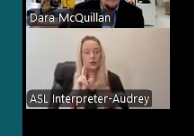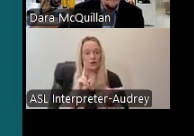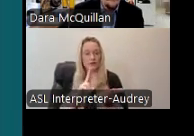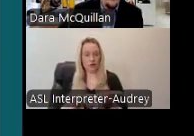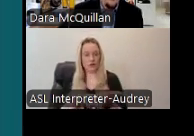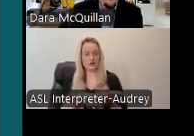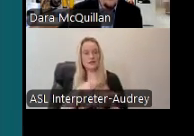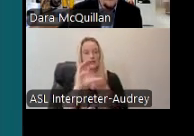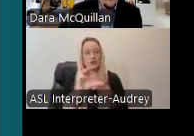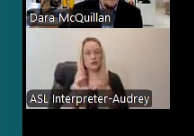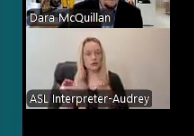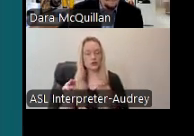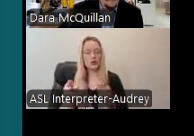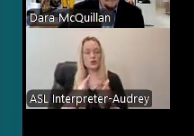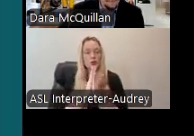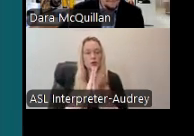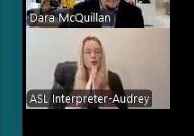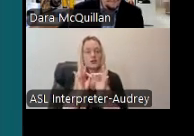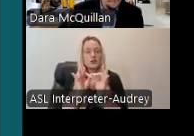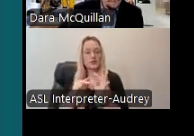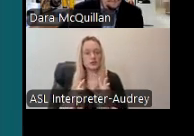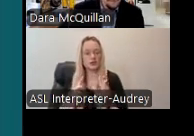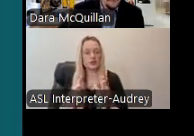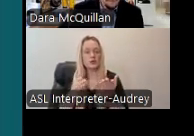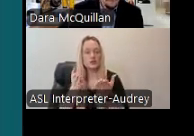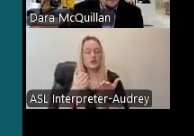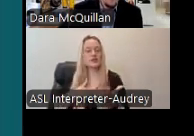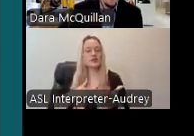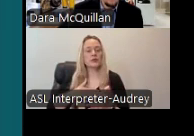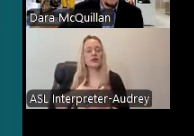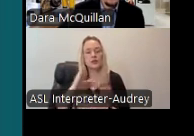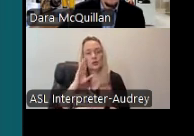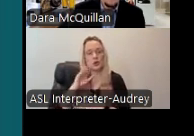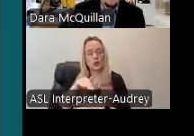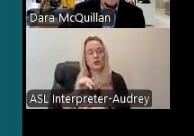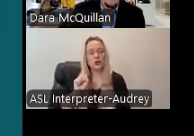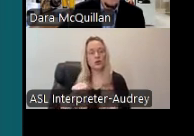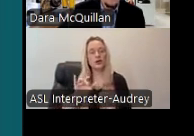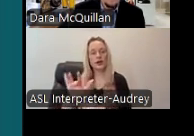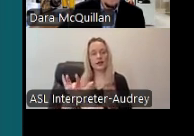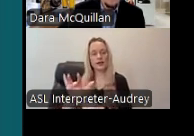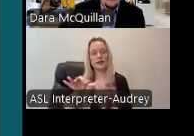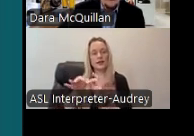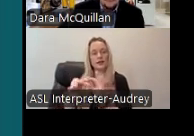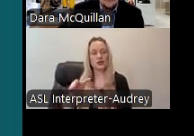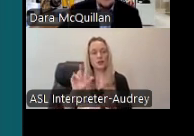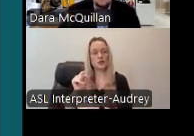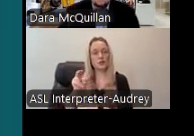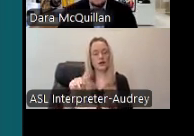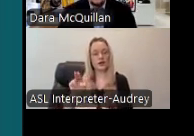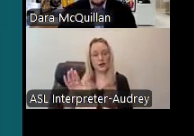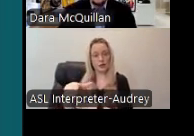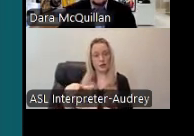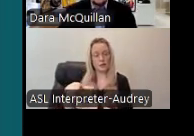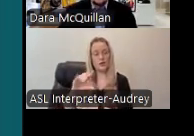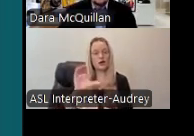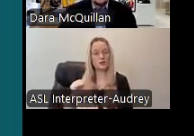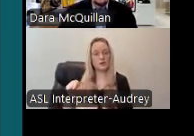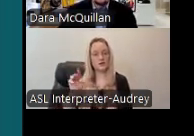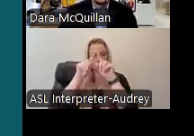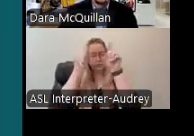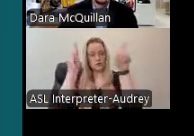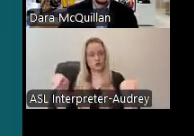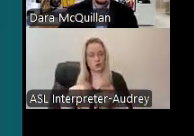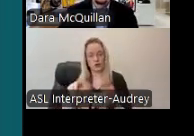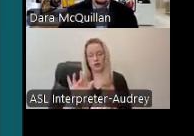into Zoom and requested translation services, please click the interpretation button at the bottom of your Zoom screen